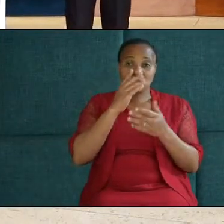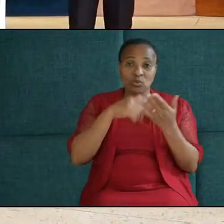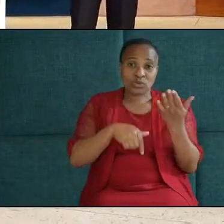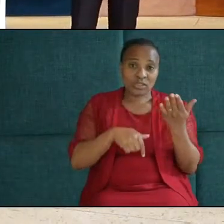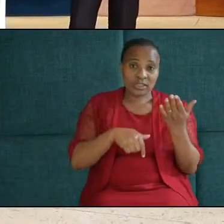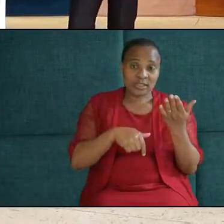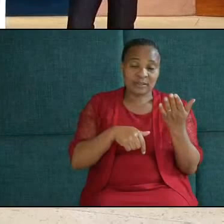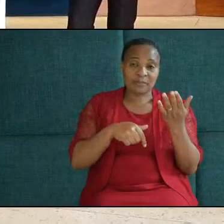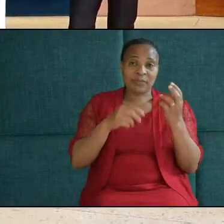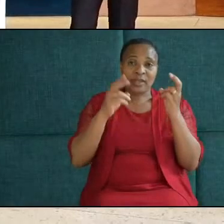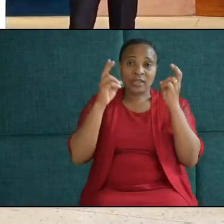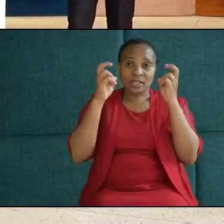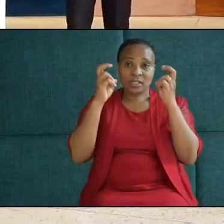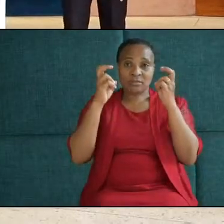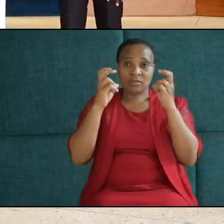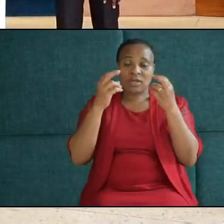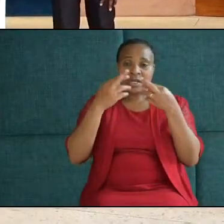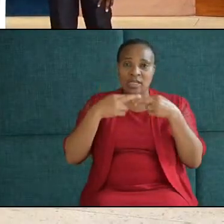been...